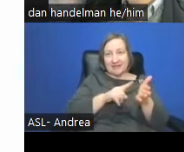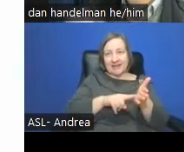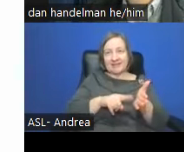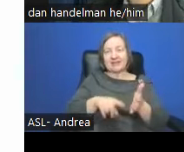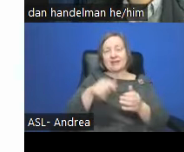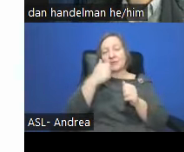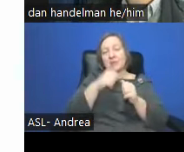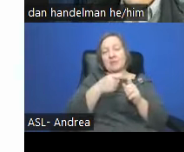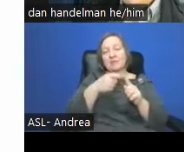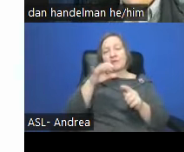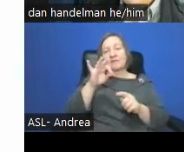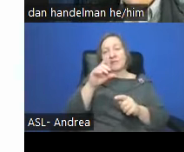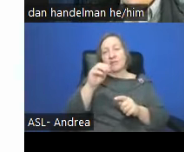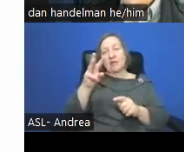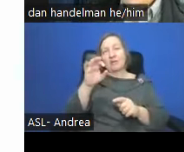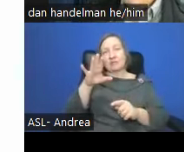remember from the flow chart.